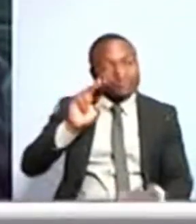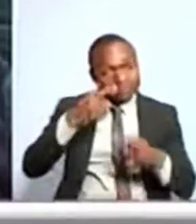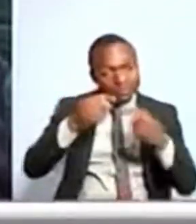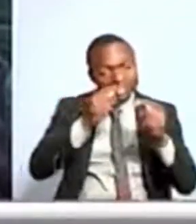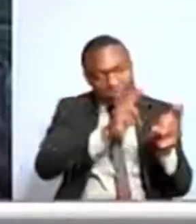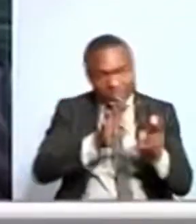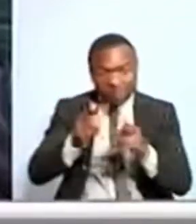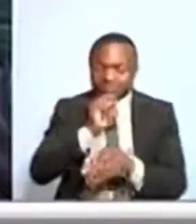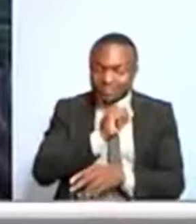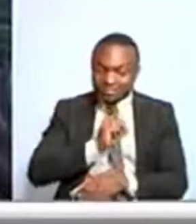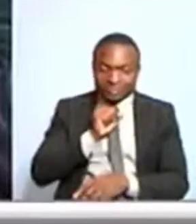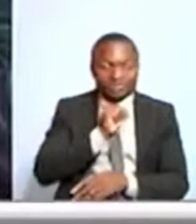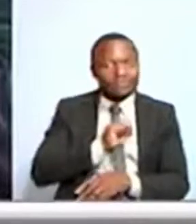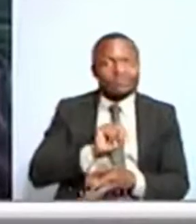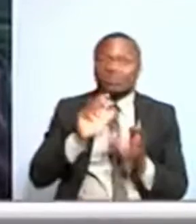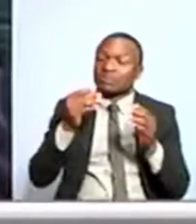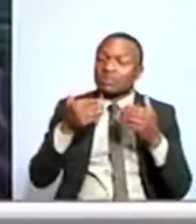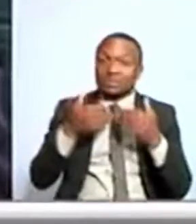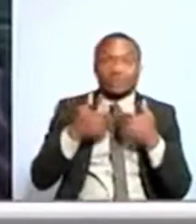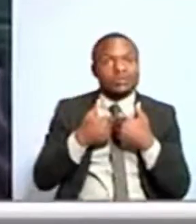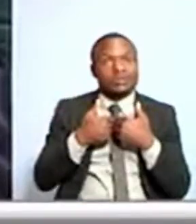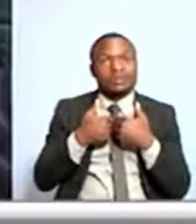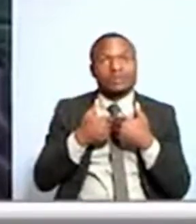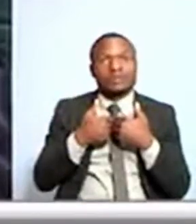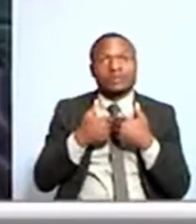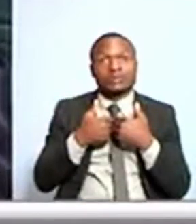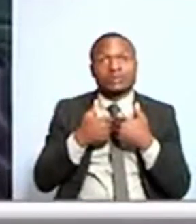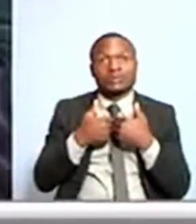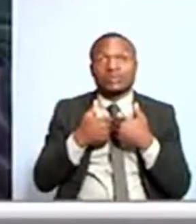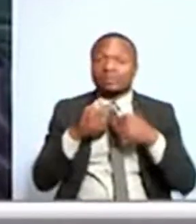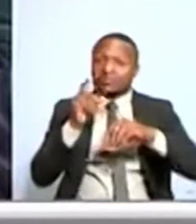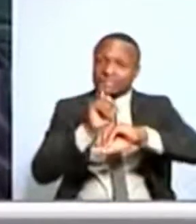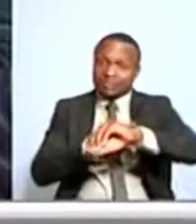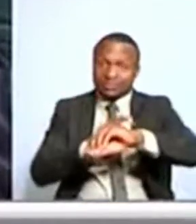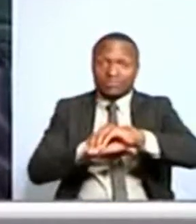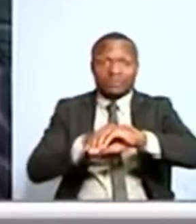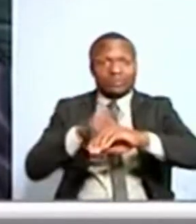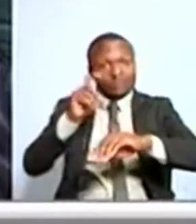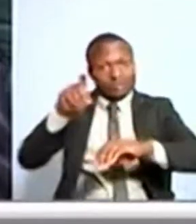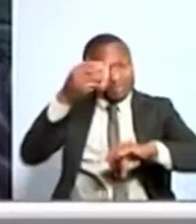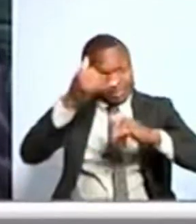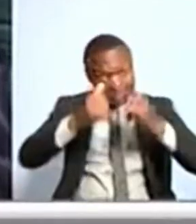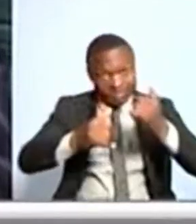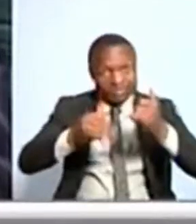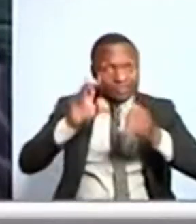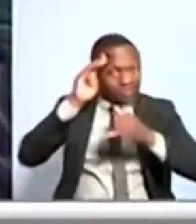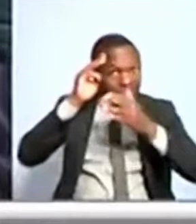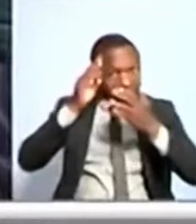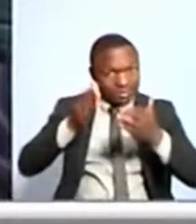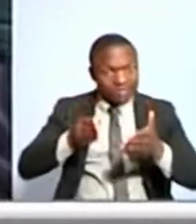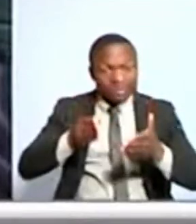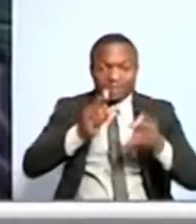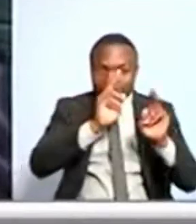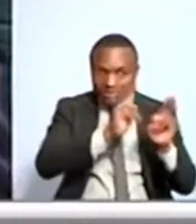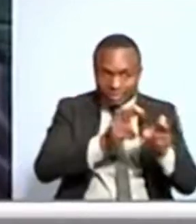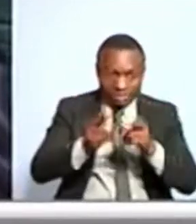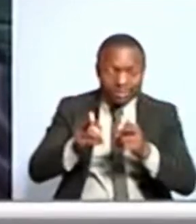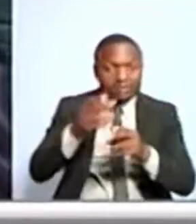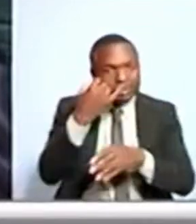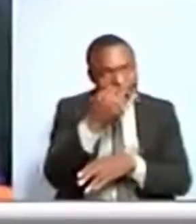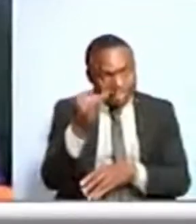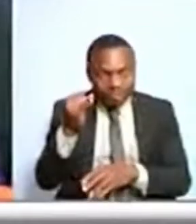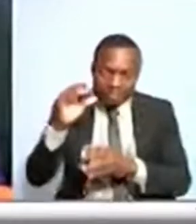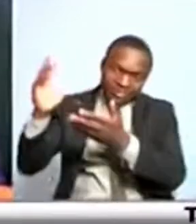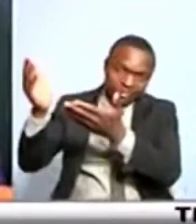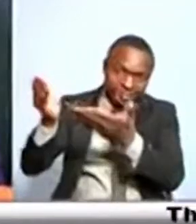Sorry, we have limitations in terms of time. We need to wind up. The Minister was responding to issues that